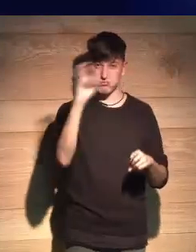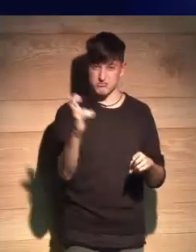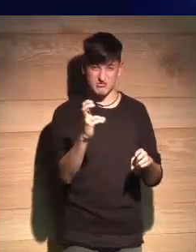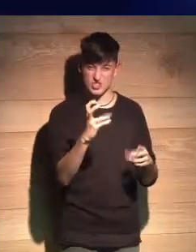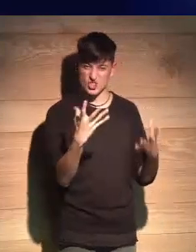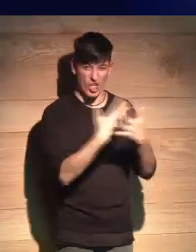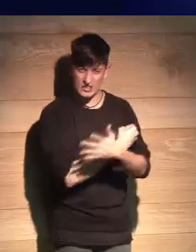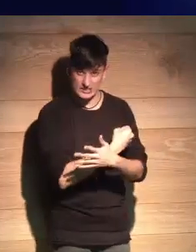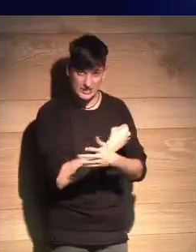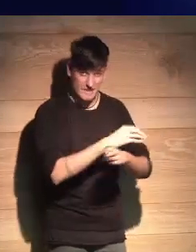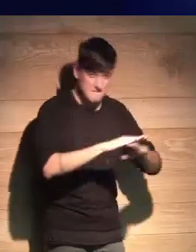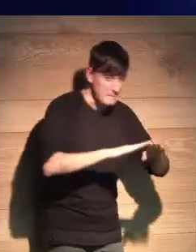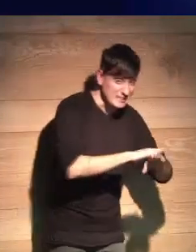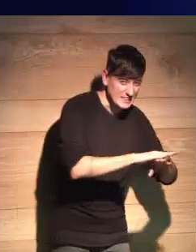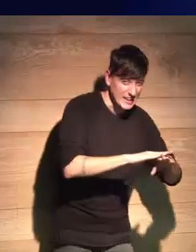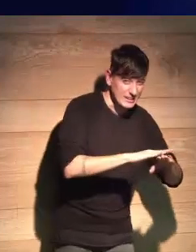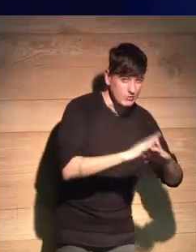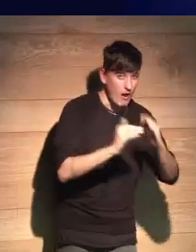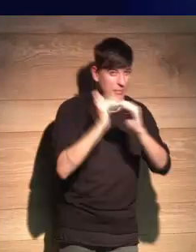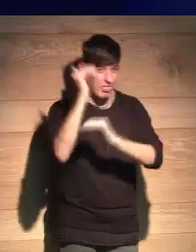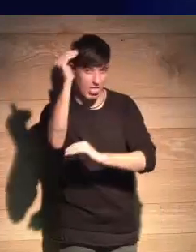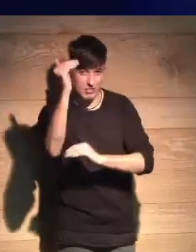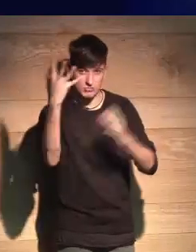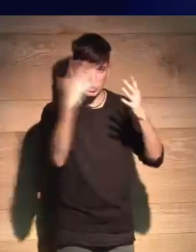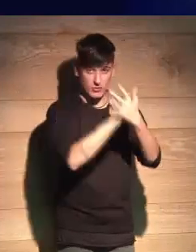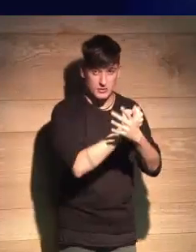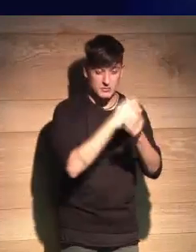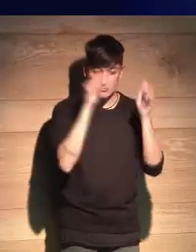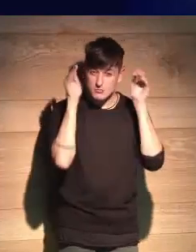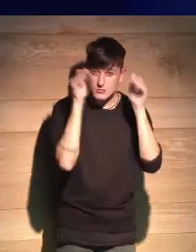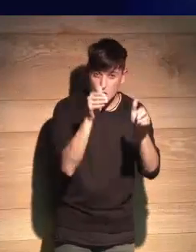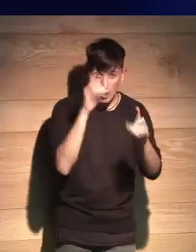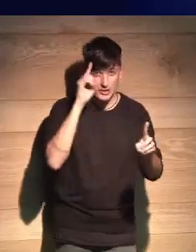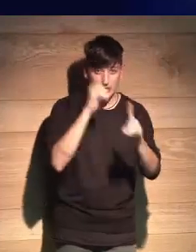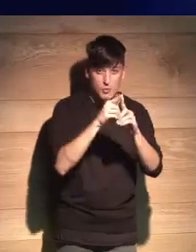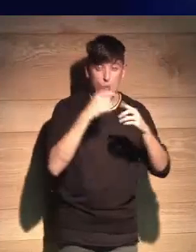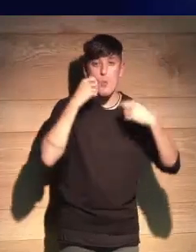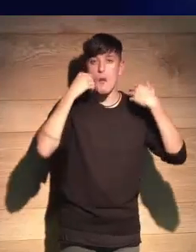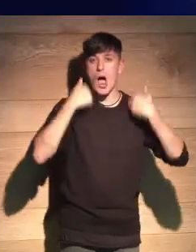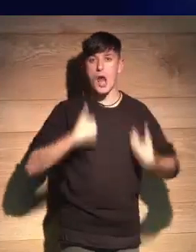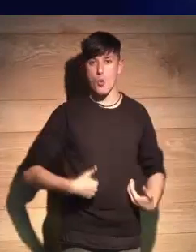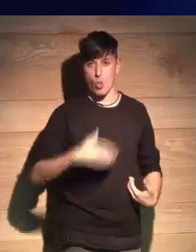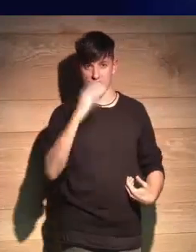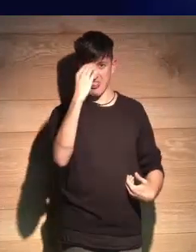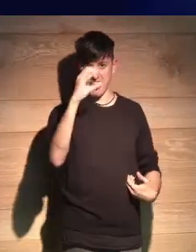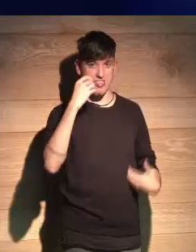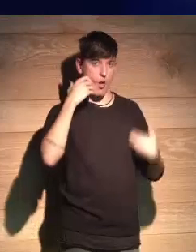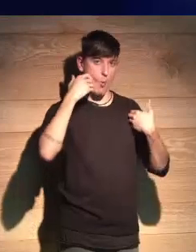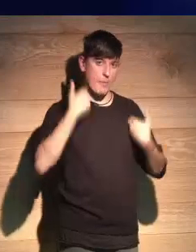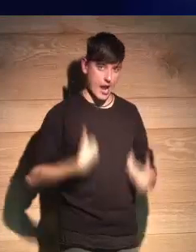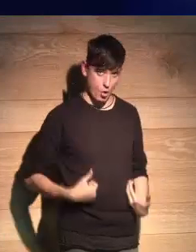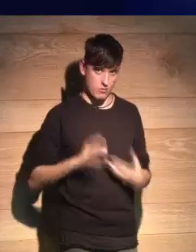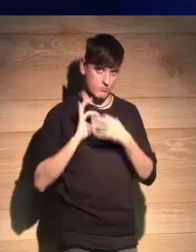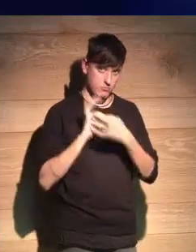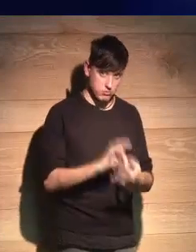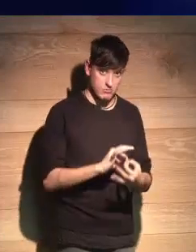And it becomes applied science, all kinds of sciences, always thinking about the human goal, a humanistic type